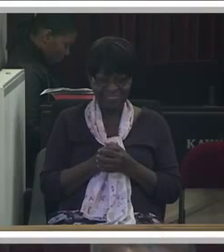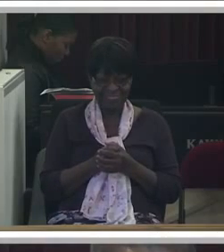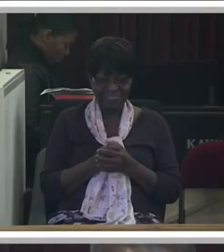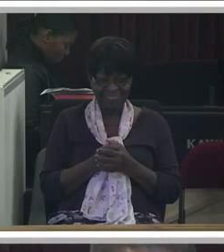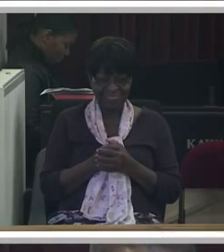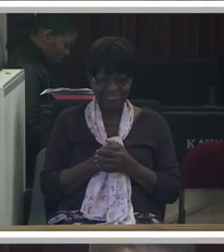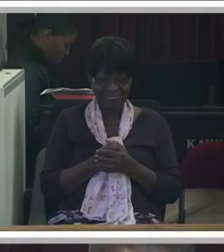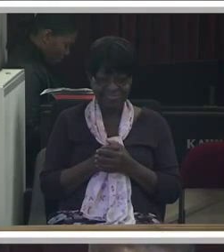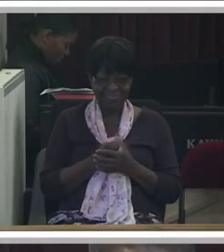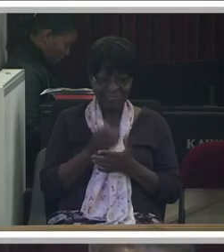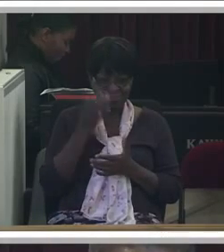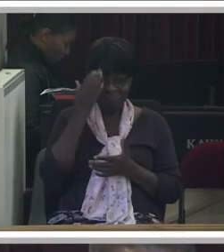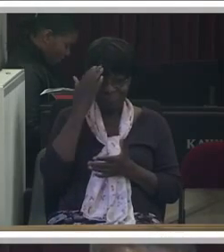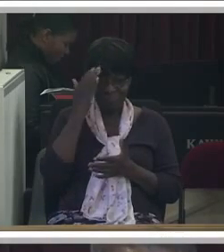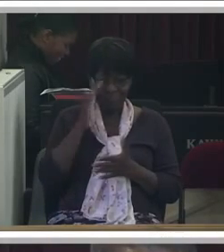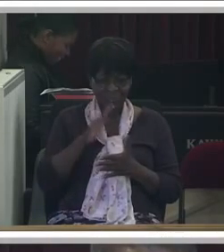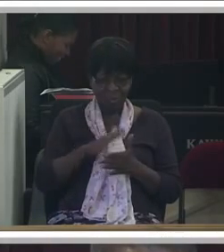It's worse than a broken foot.